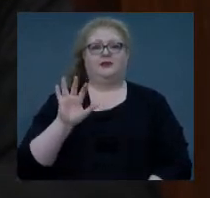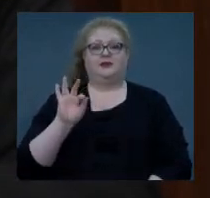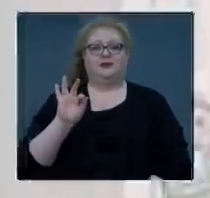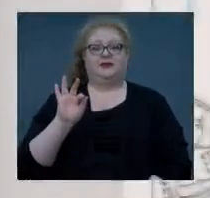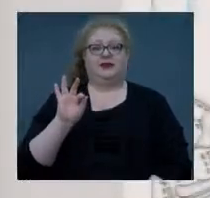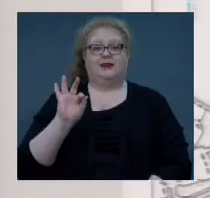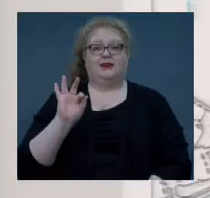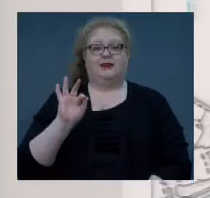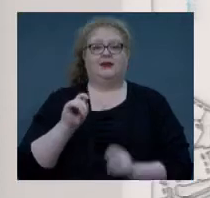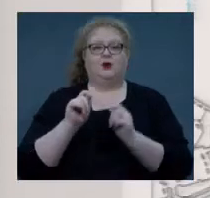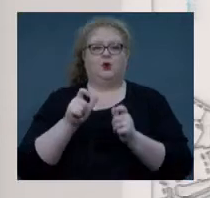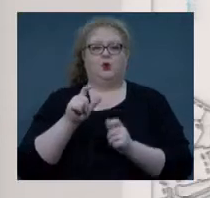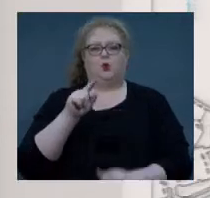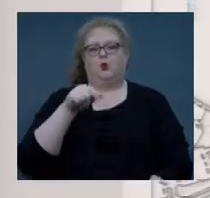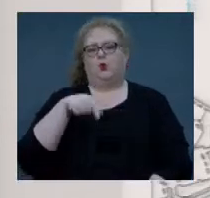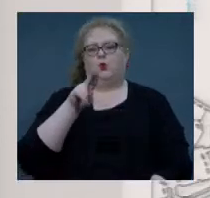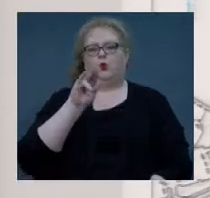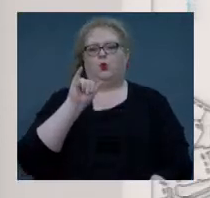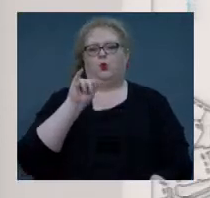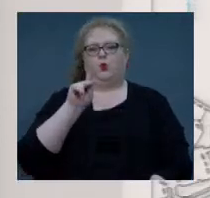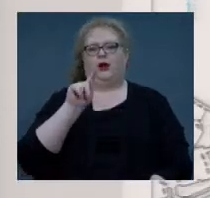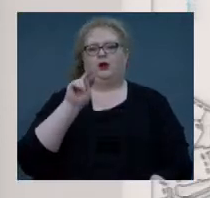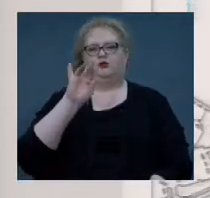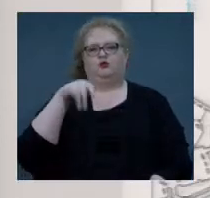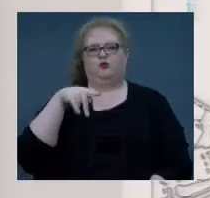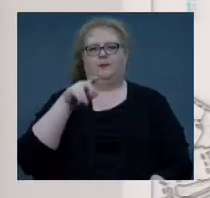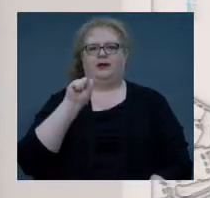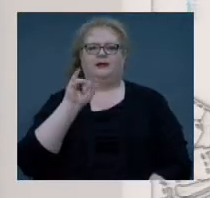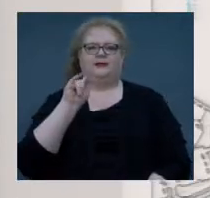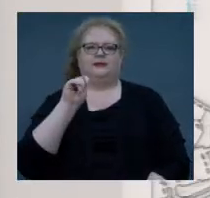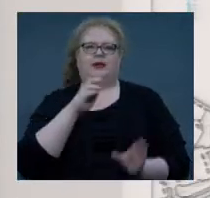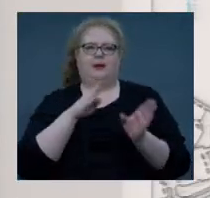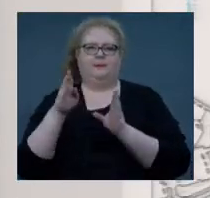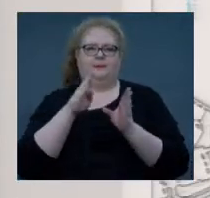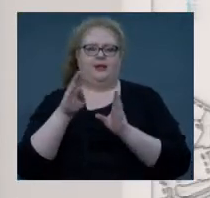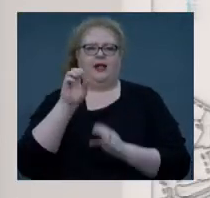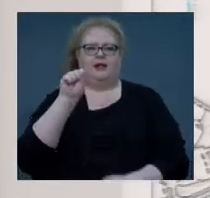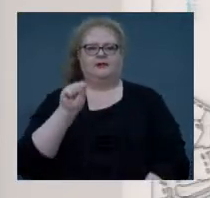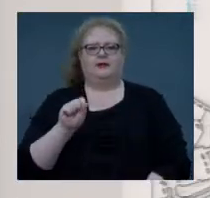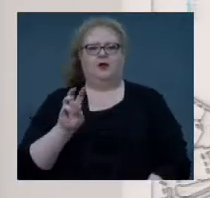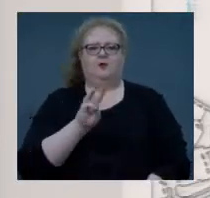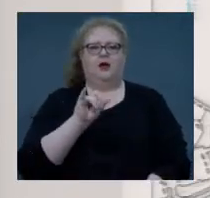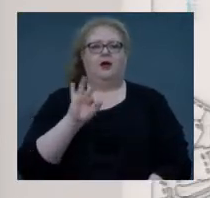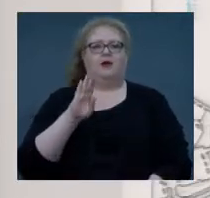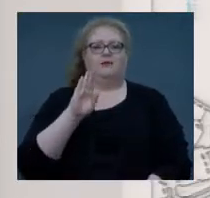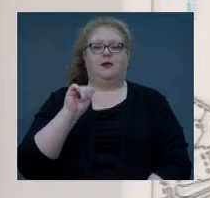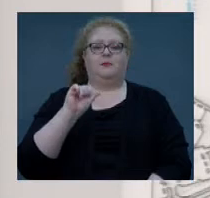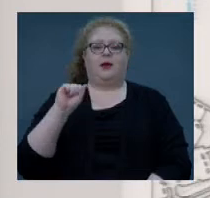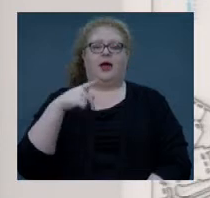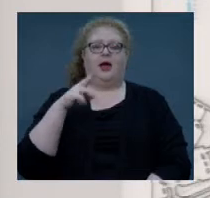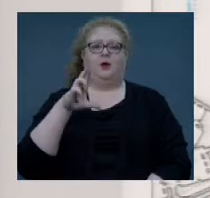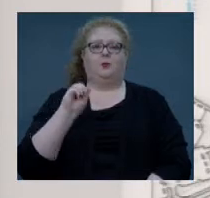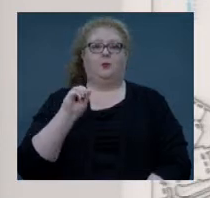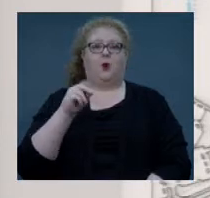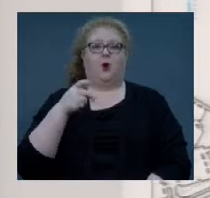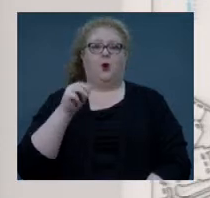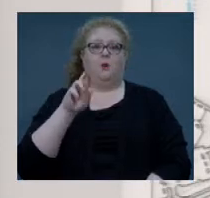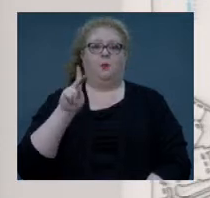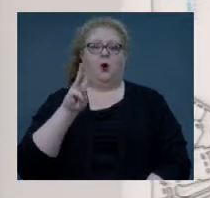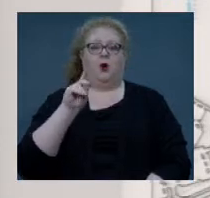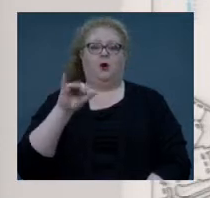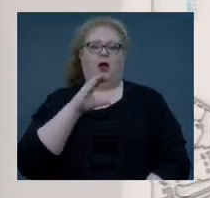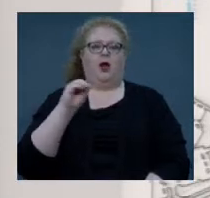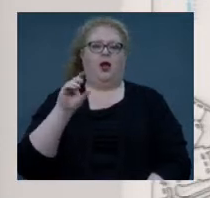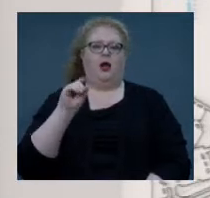S-1859, Quick Trip Site Plan Review, located southwest of the intersection of Bass Pro Parkway and Otter Creek